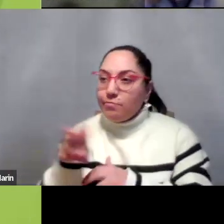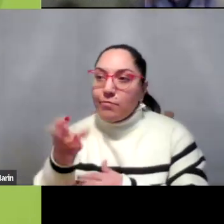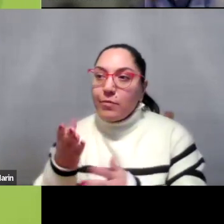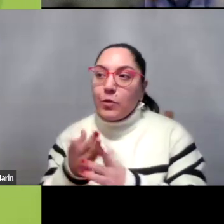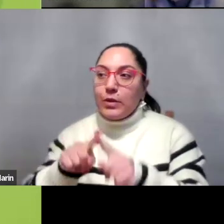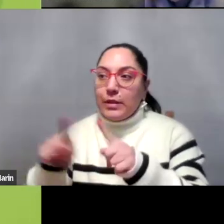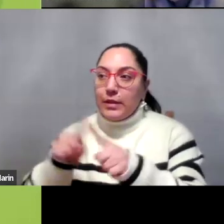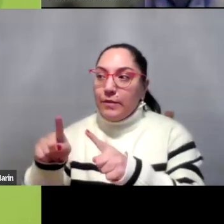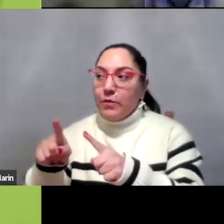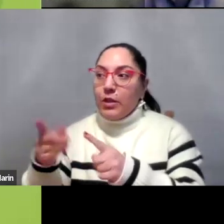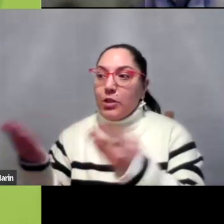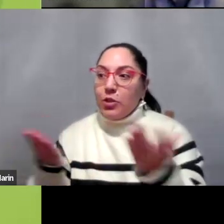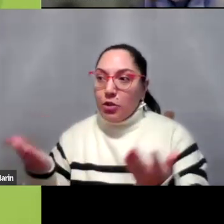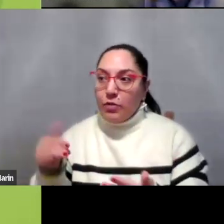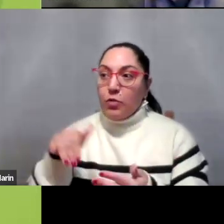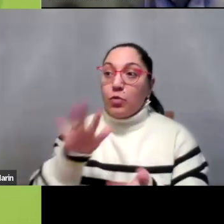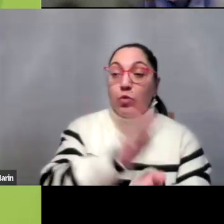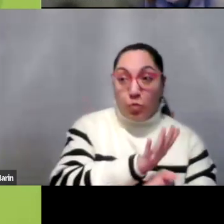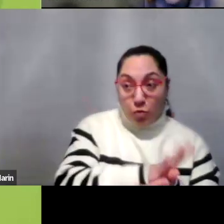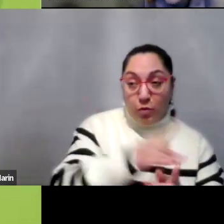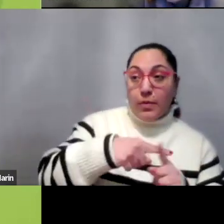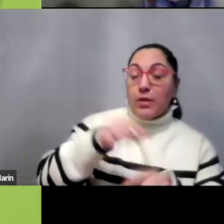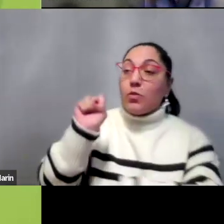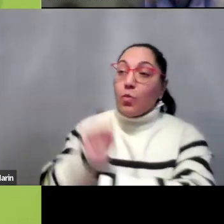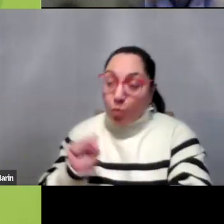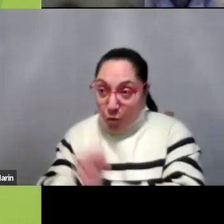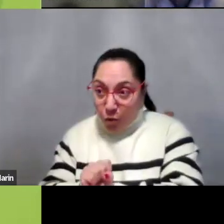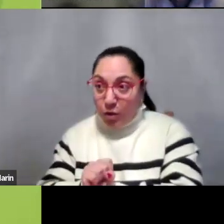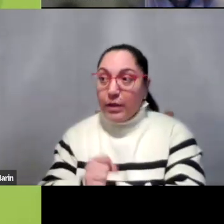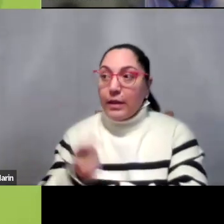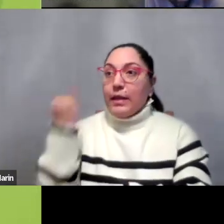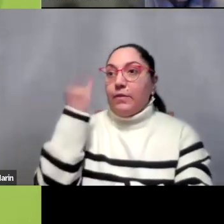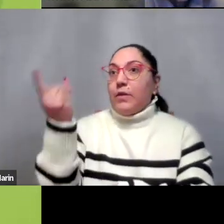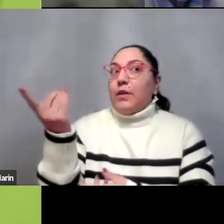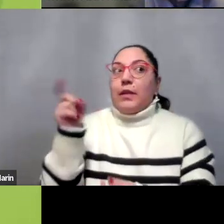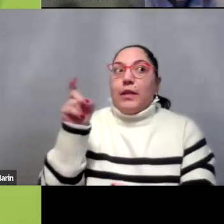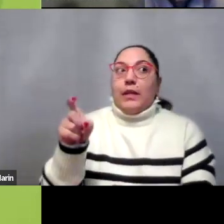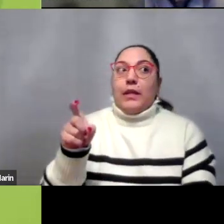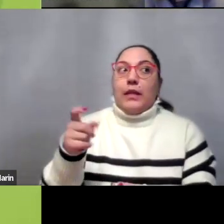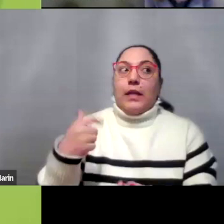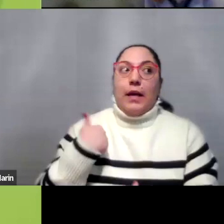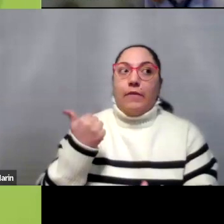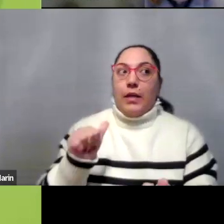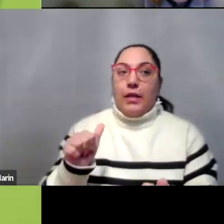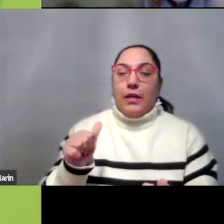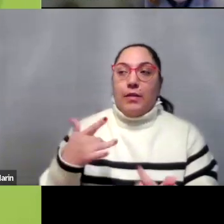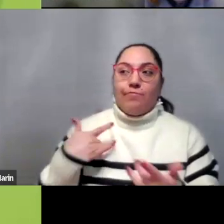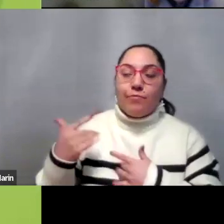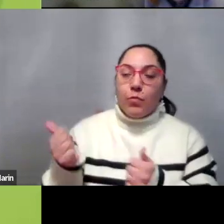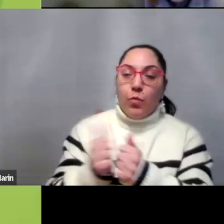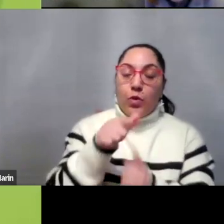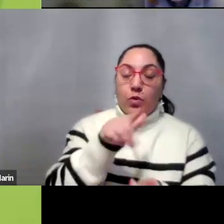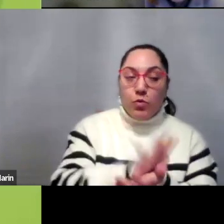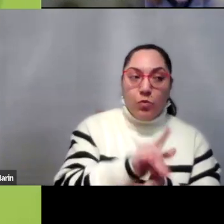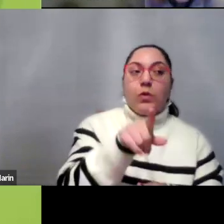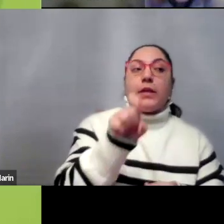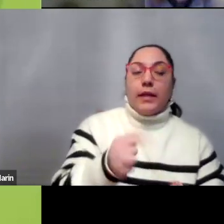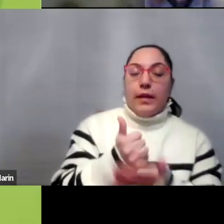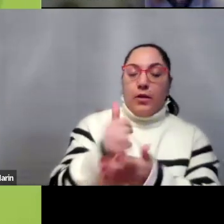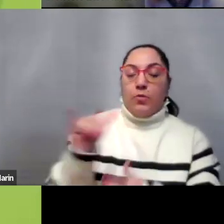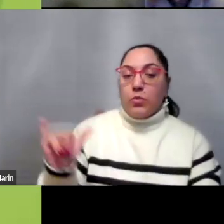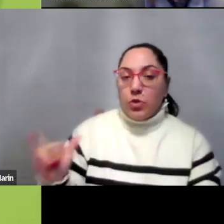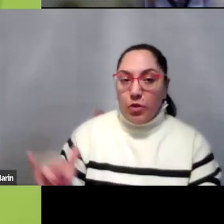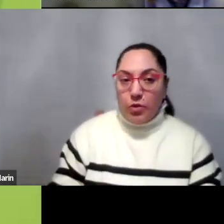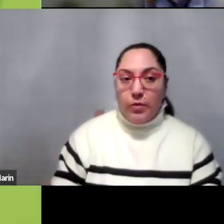services. They also help them navigate the school system if there's some concerns or issues. Okay, next kind of